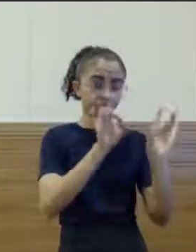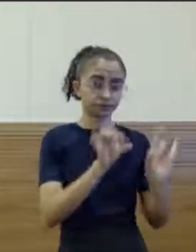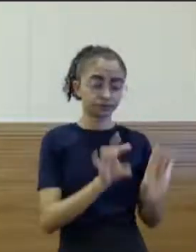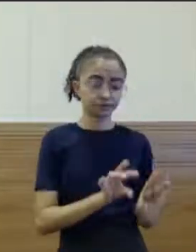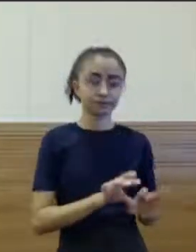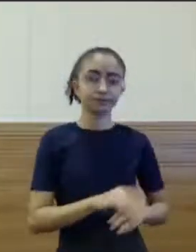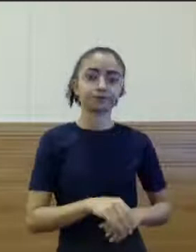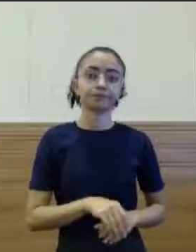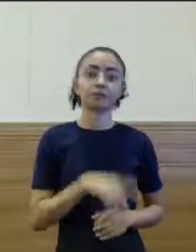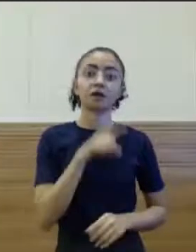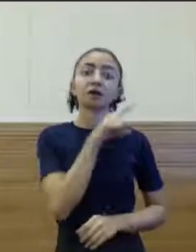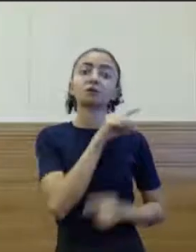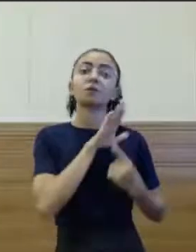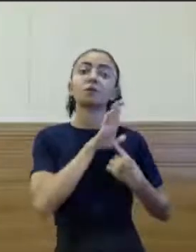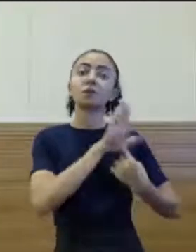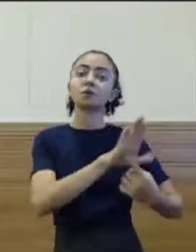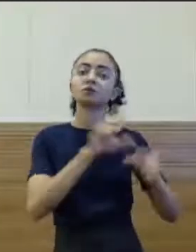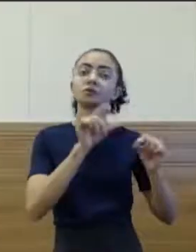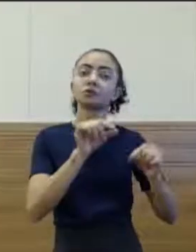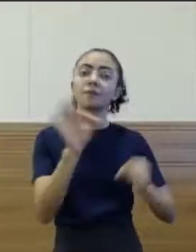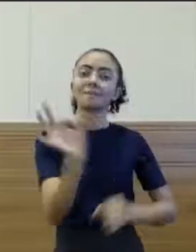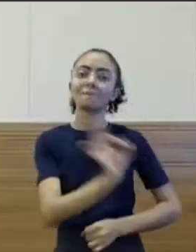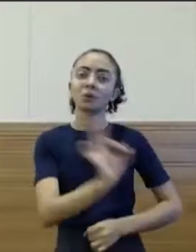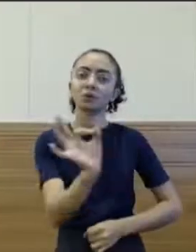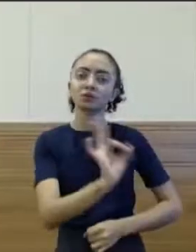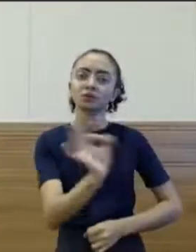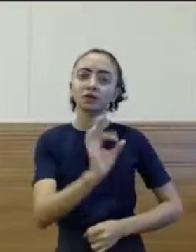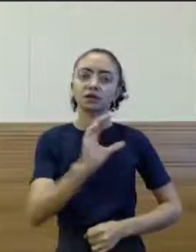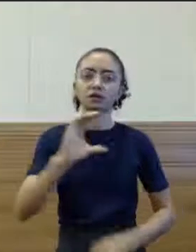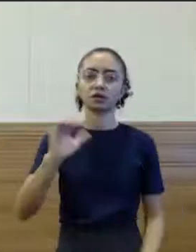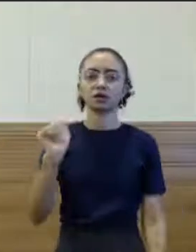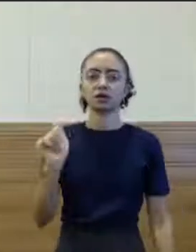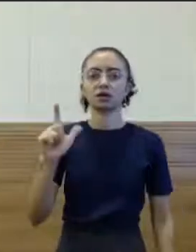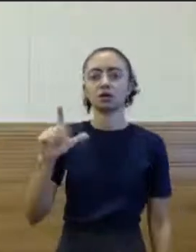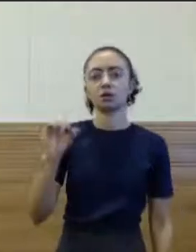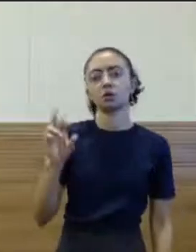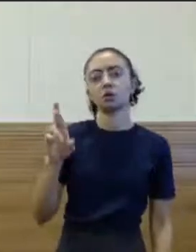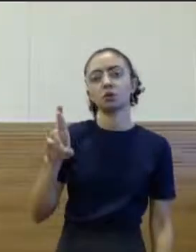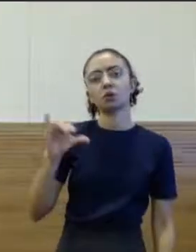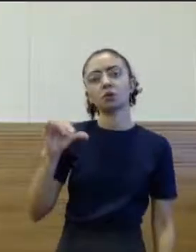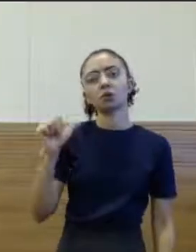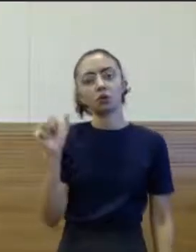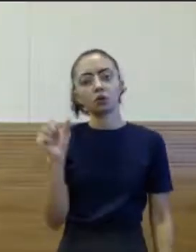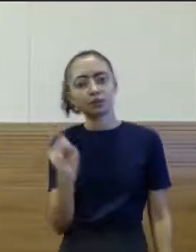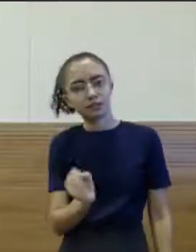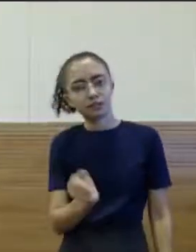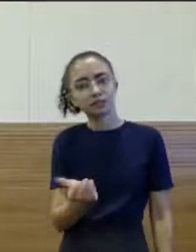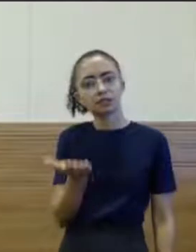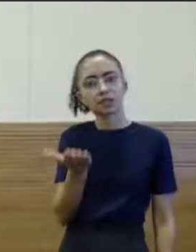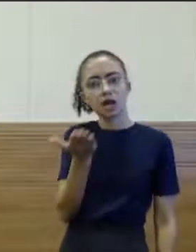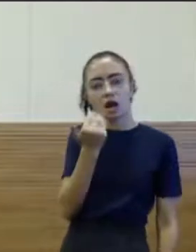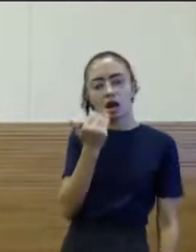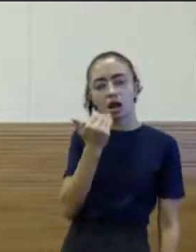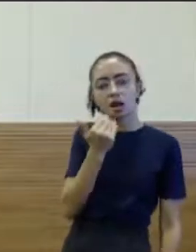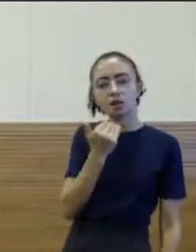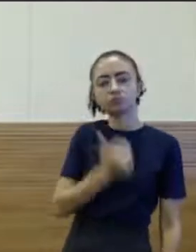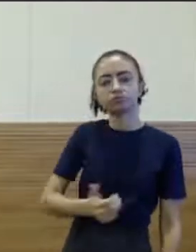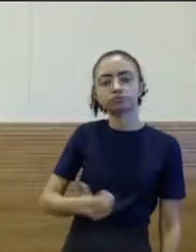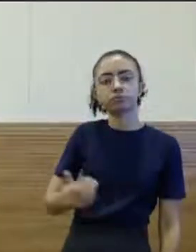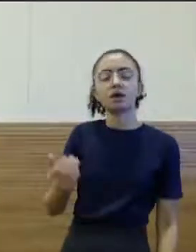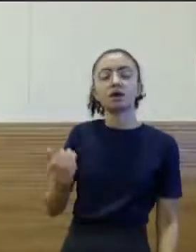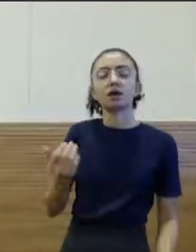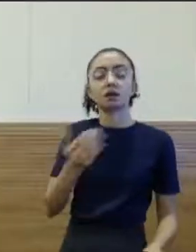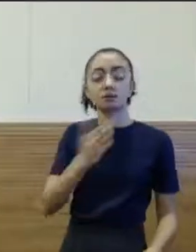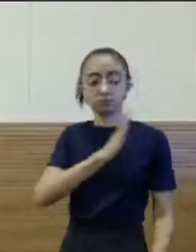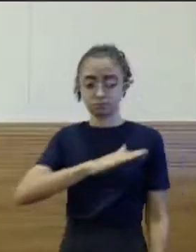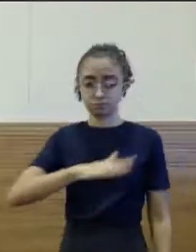that shows us that percentage of what is consumed from these children, uh,